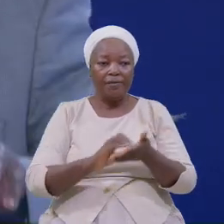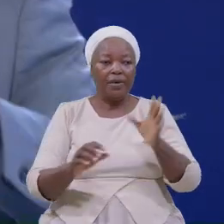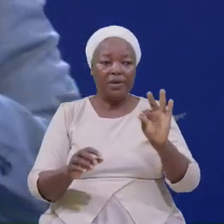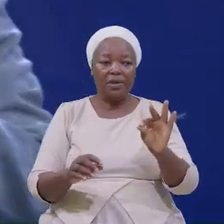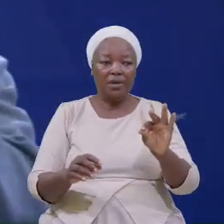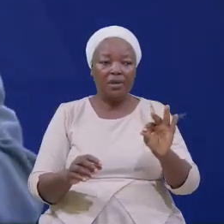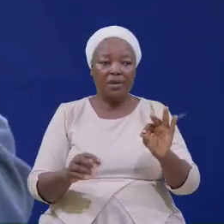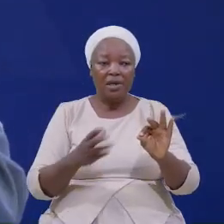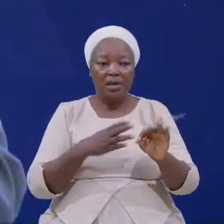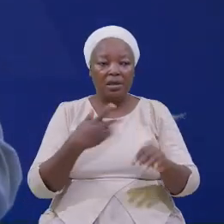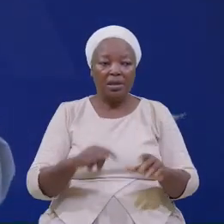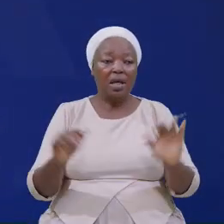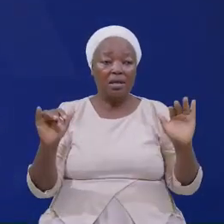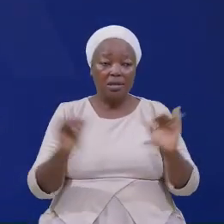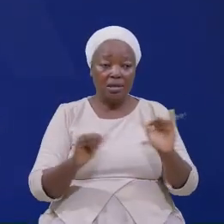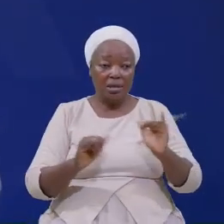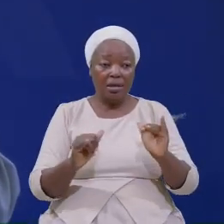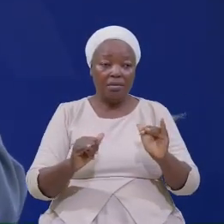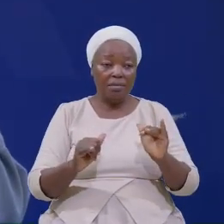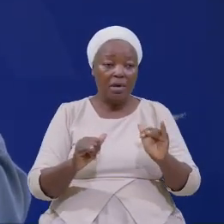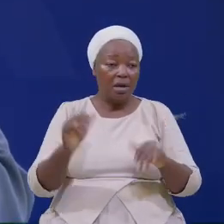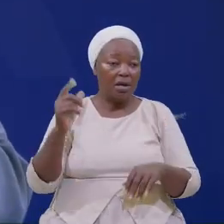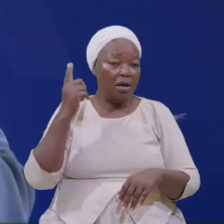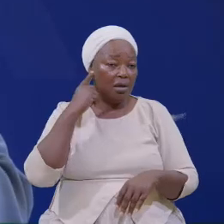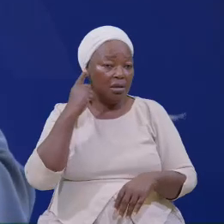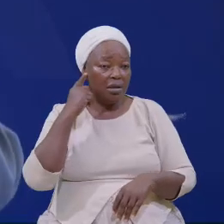in verse 9, the same heard